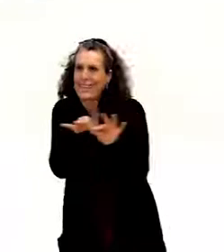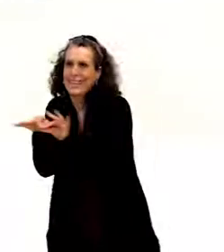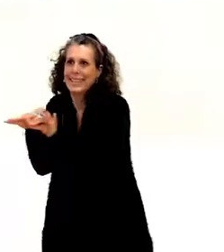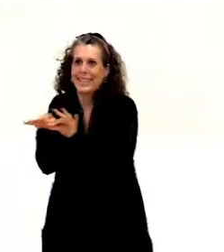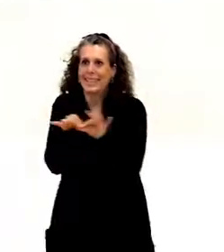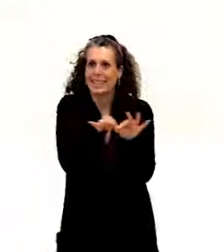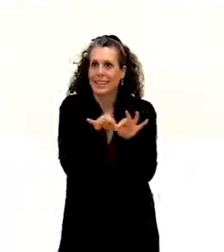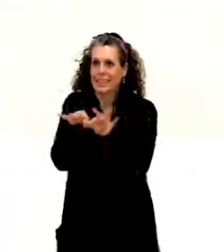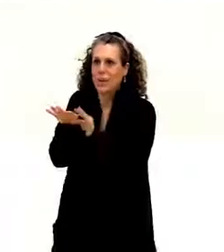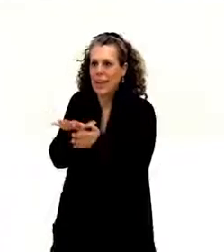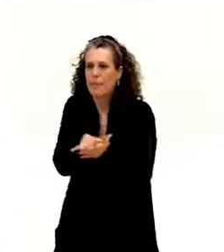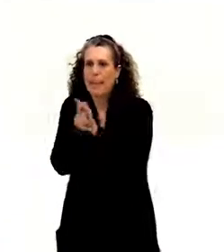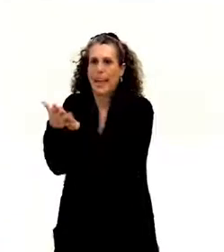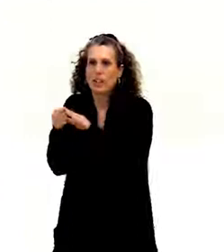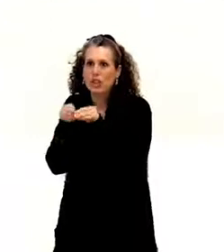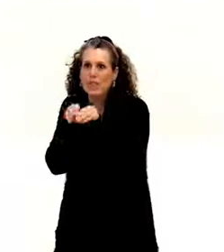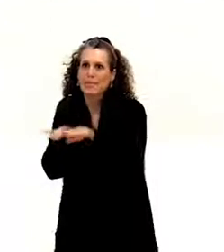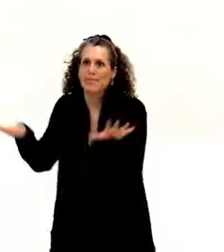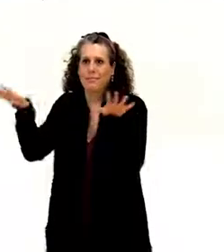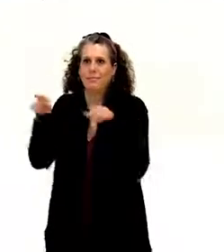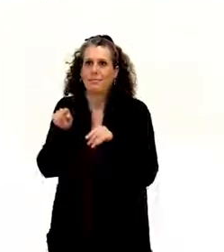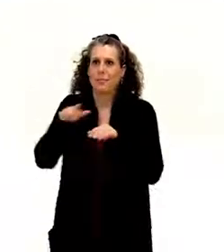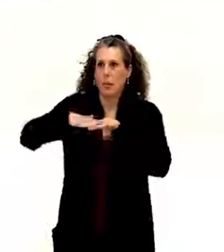implementation mountain to climb of